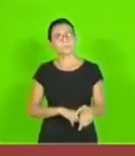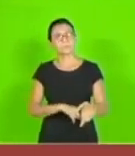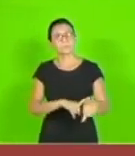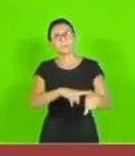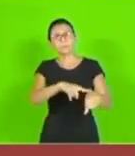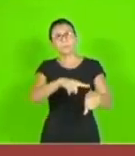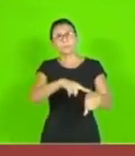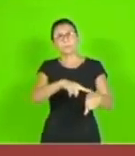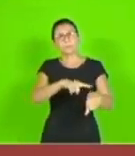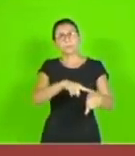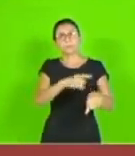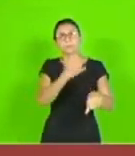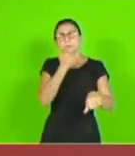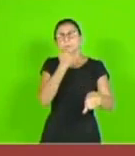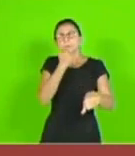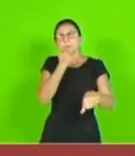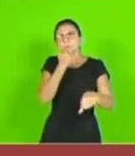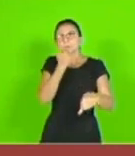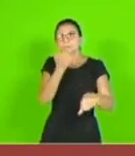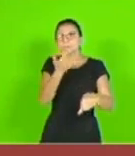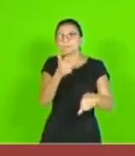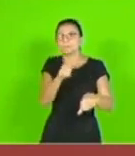Jesus when he returns.